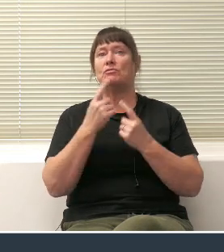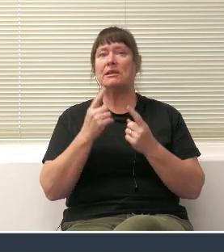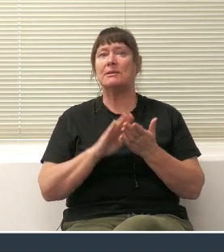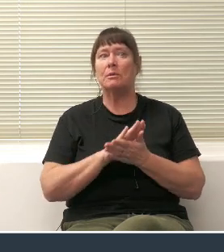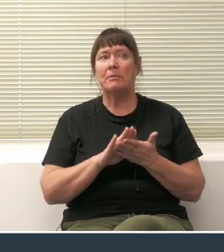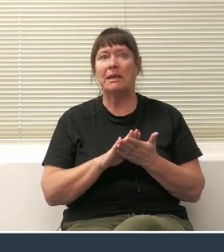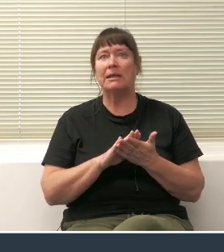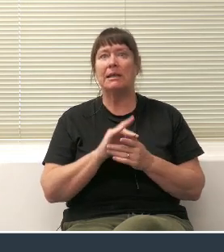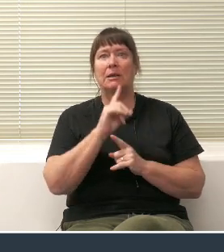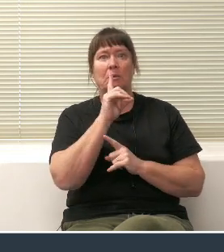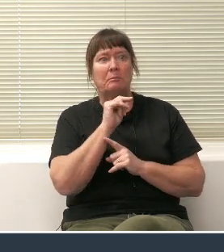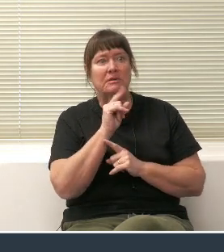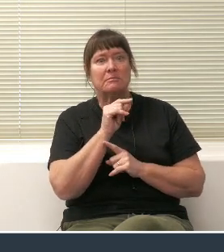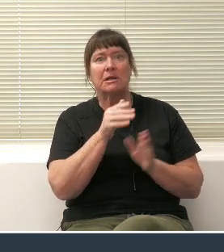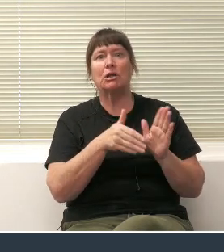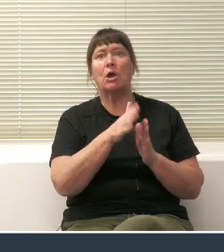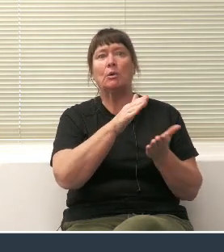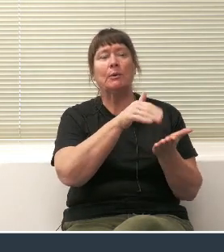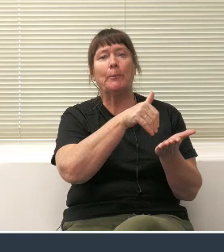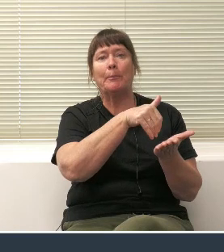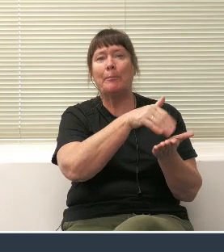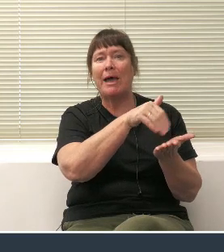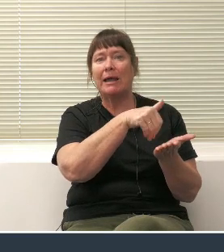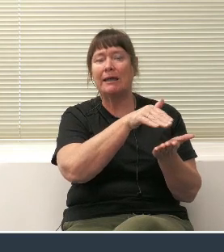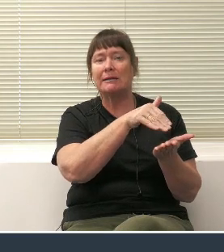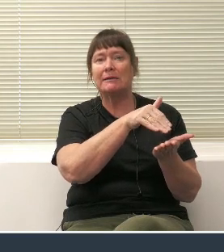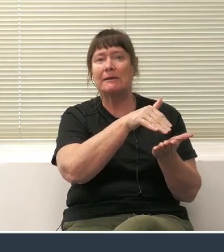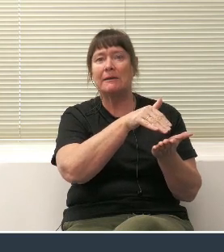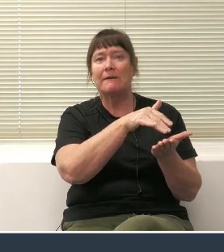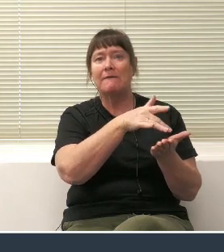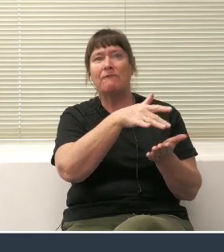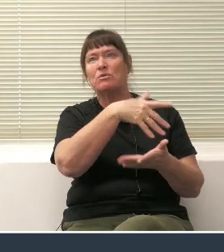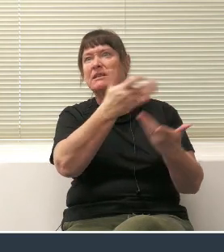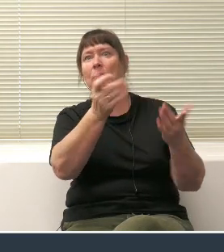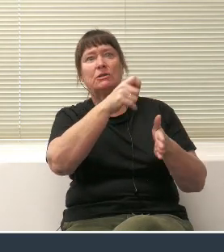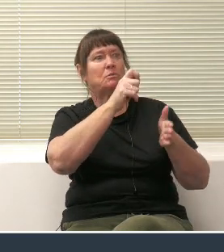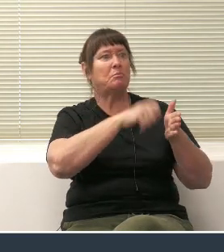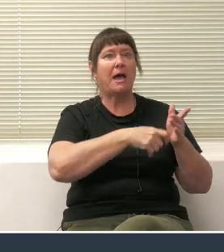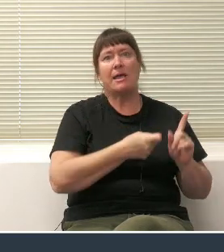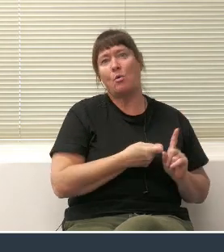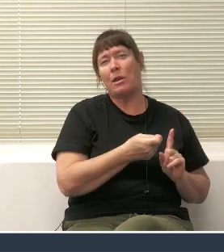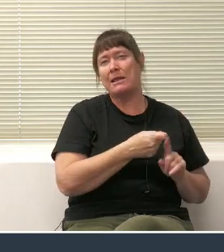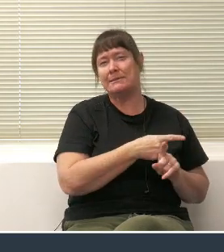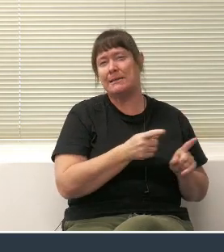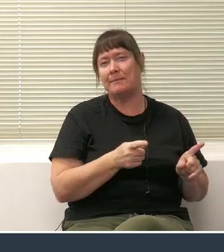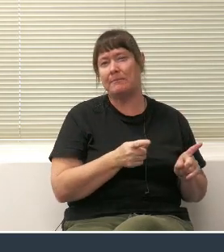we would be possibly going out to the market for somebody to purchase or lease those. No, that's